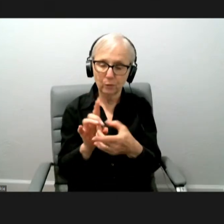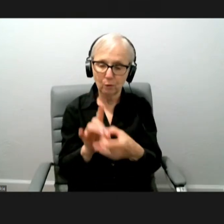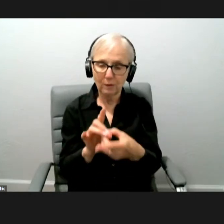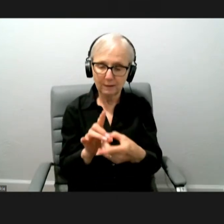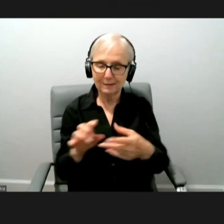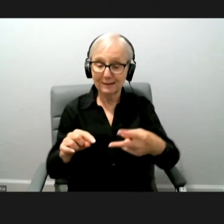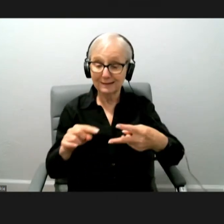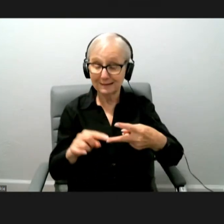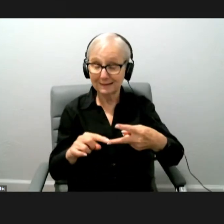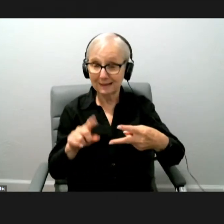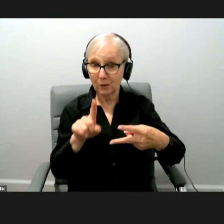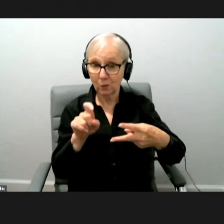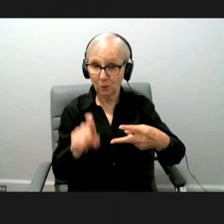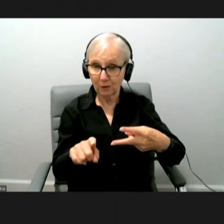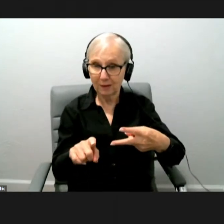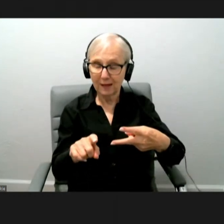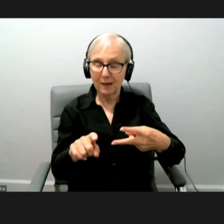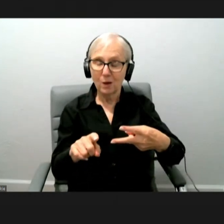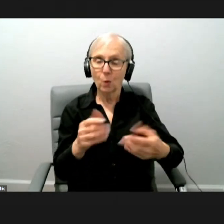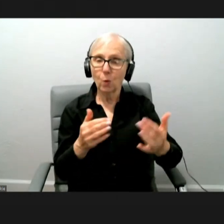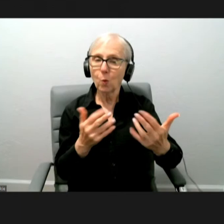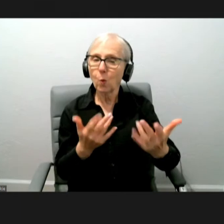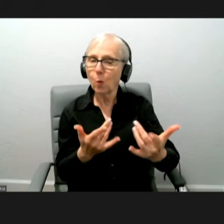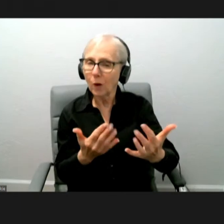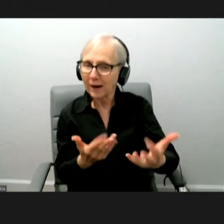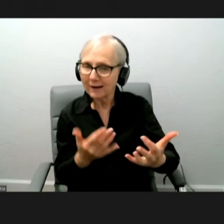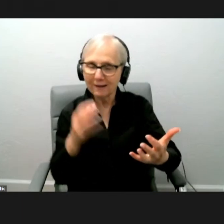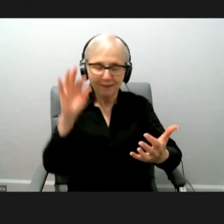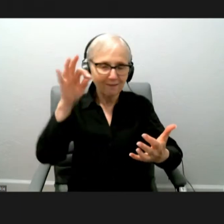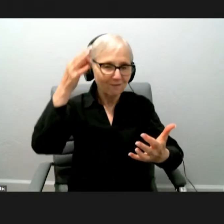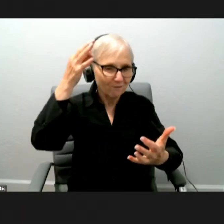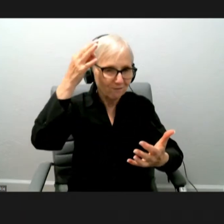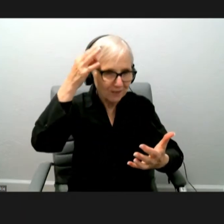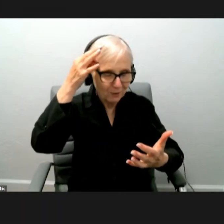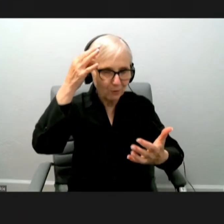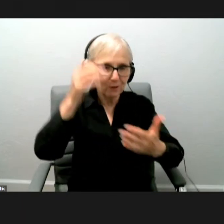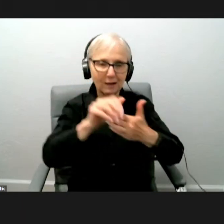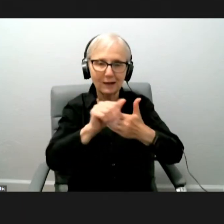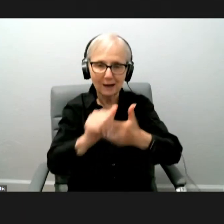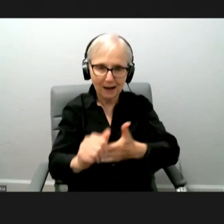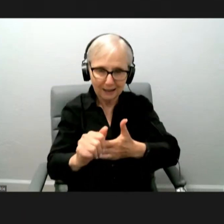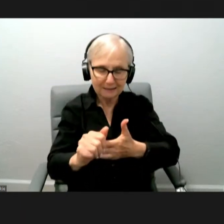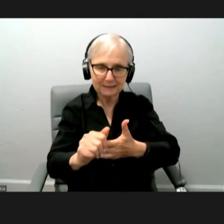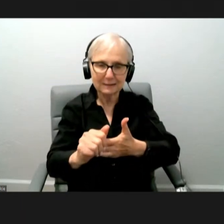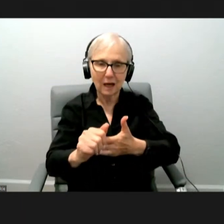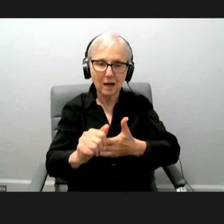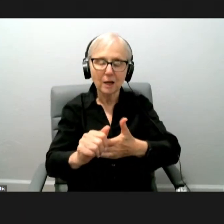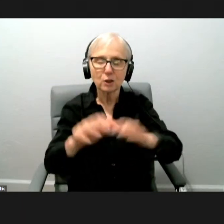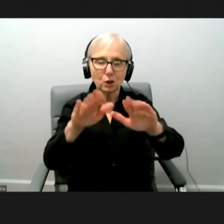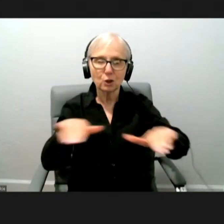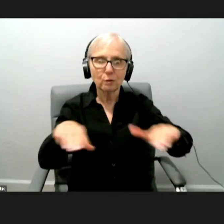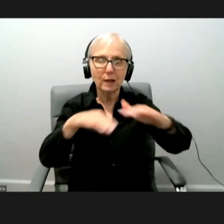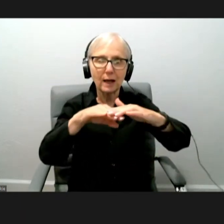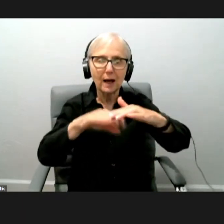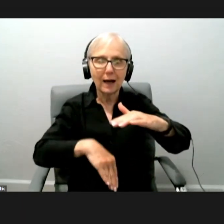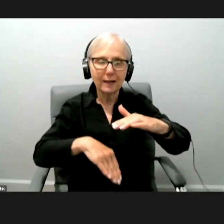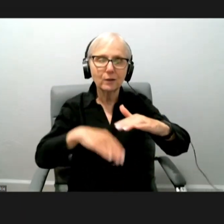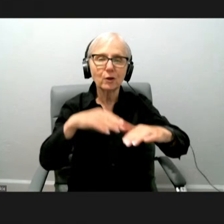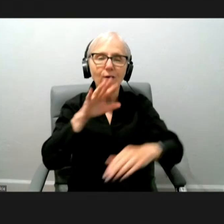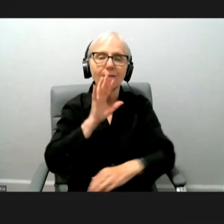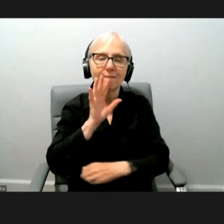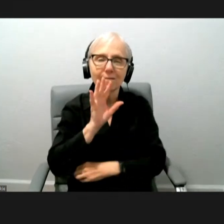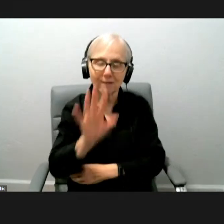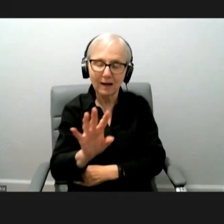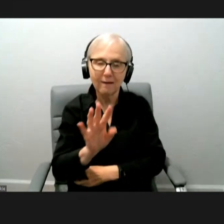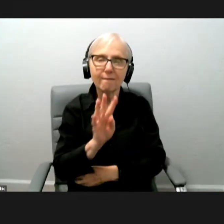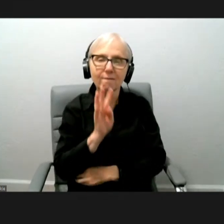second question, we are anxiously awaiting the feds to take action on vaccines for kiddos